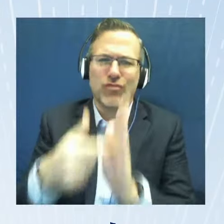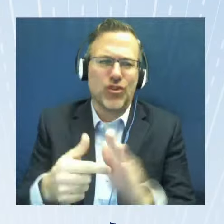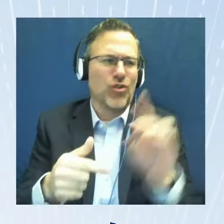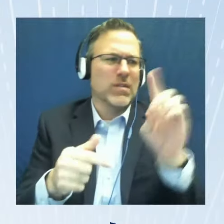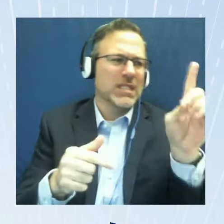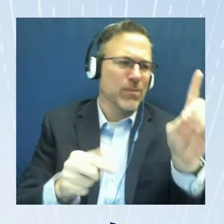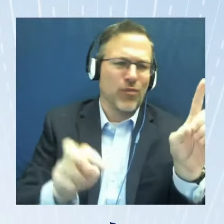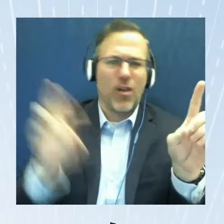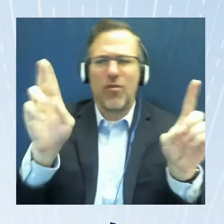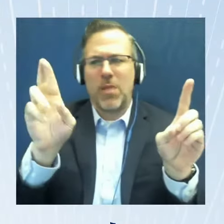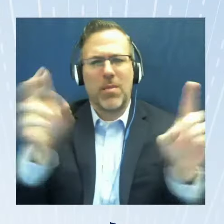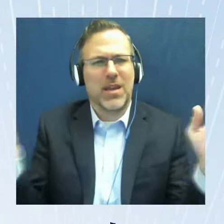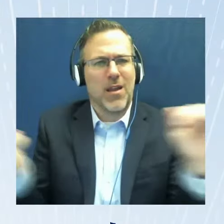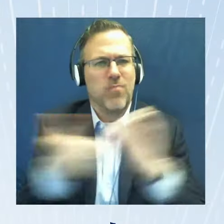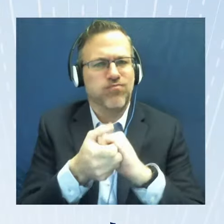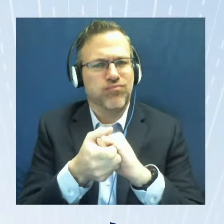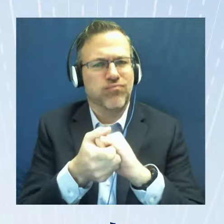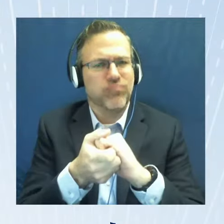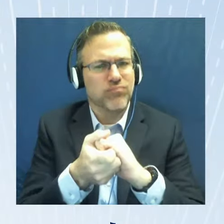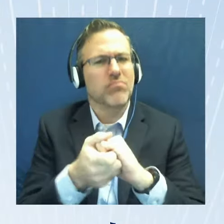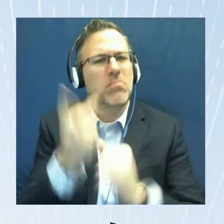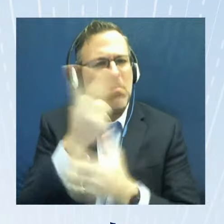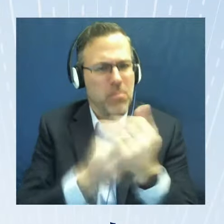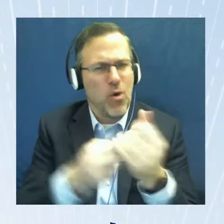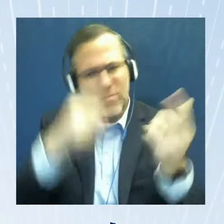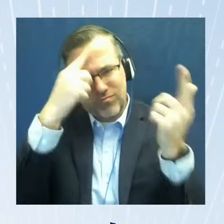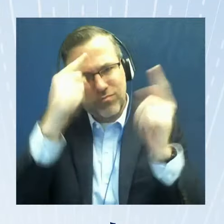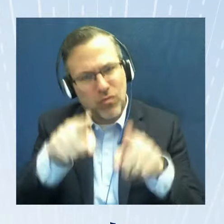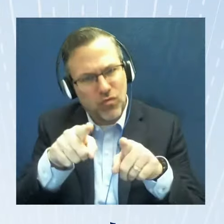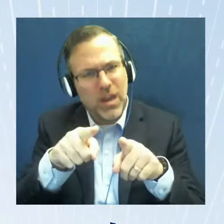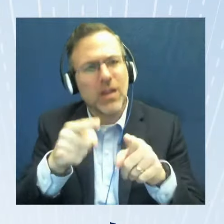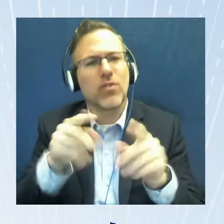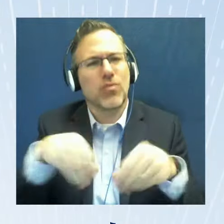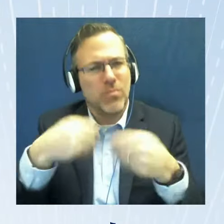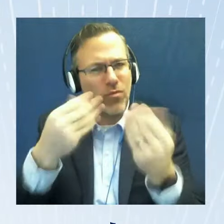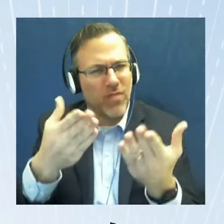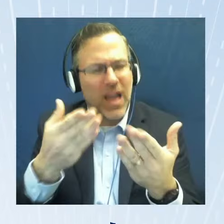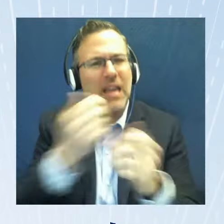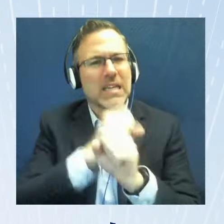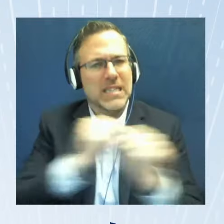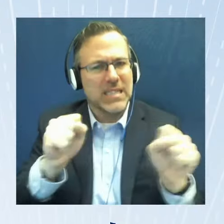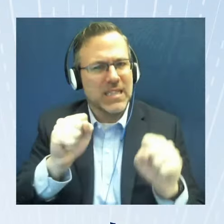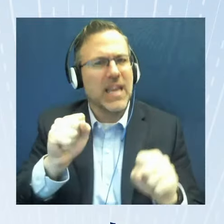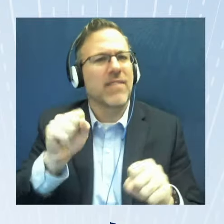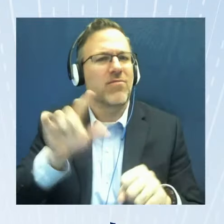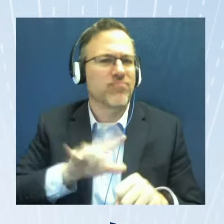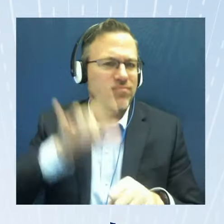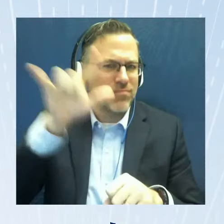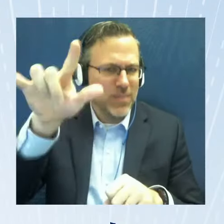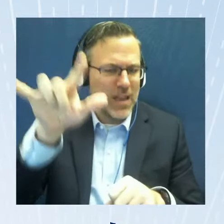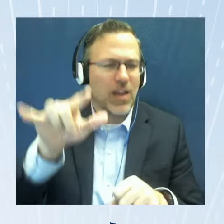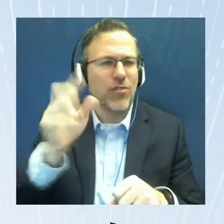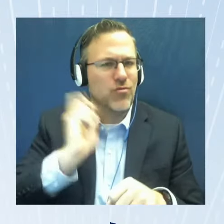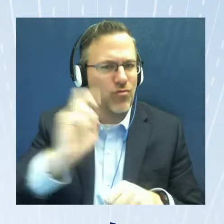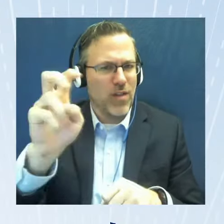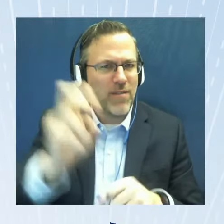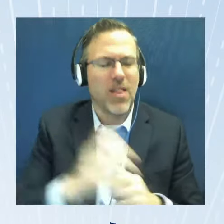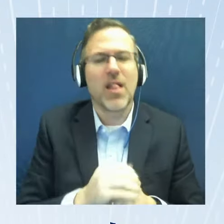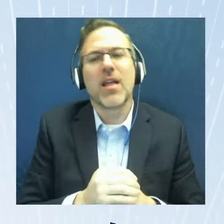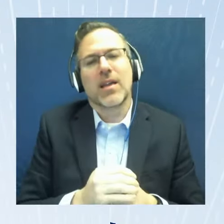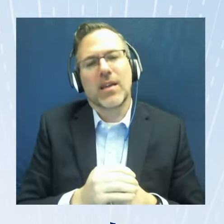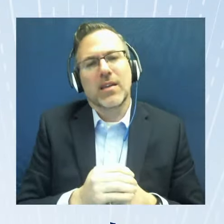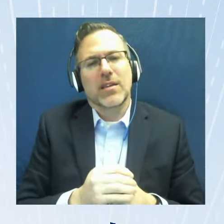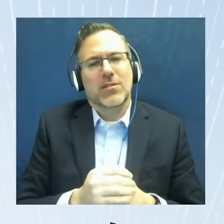disability policy and dignified and safe air travel says a lot, means a lot. We really value working with you in Congress on these